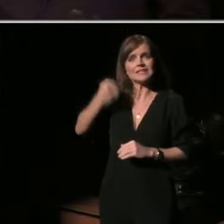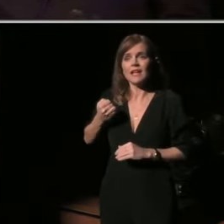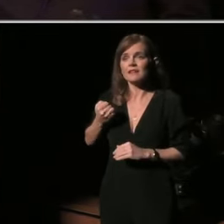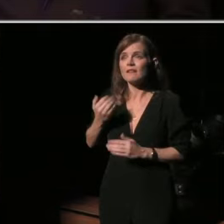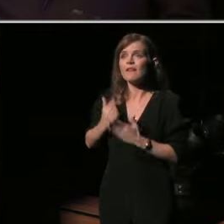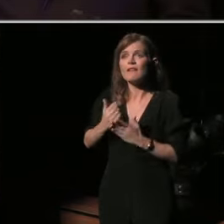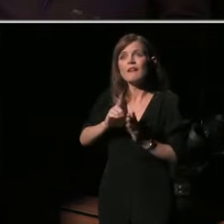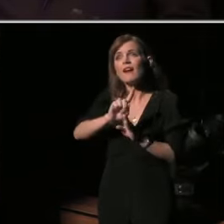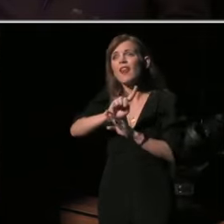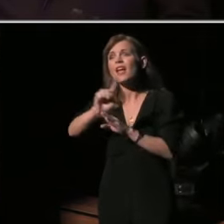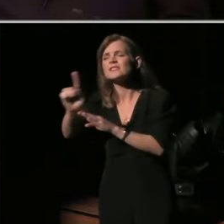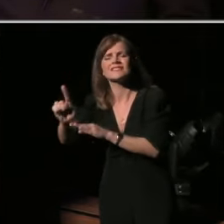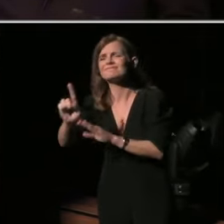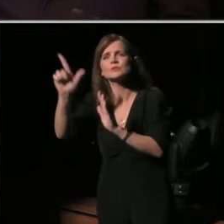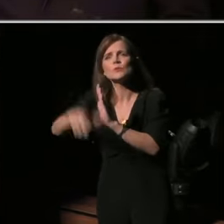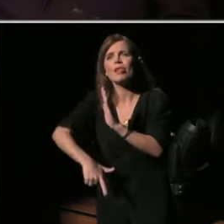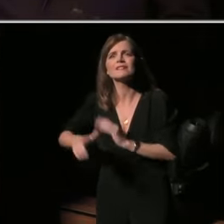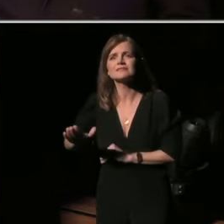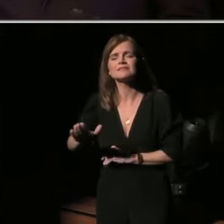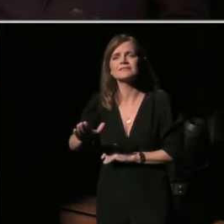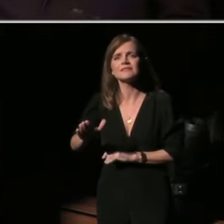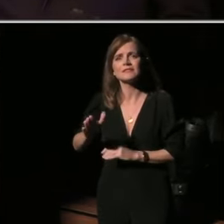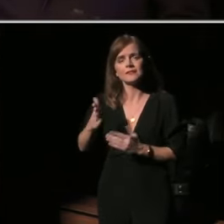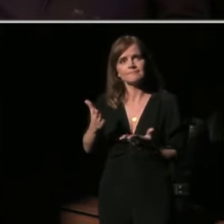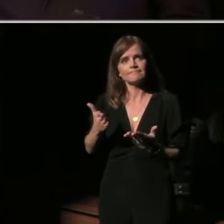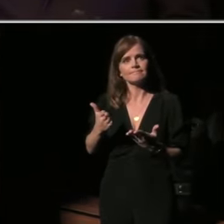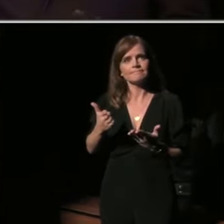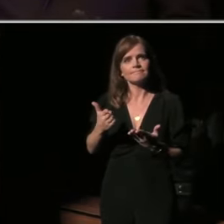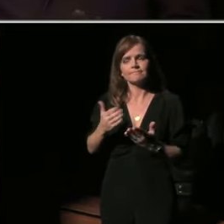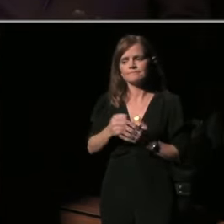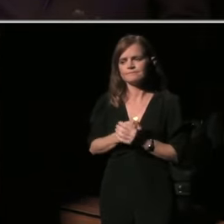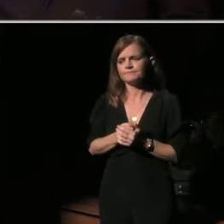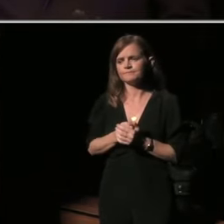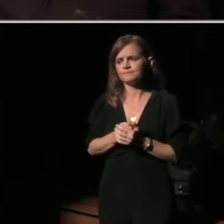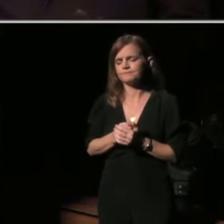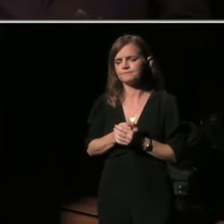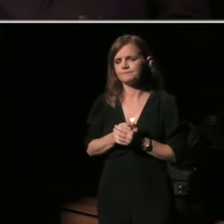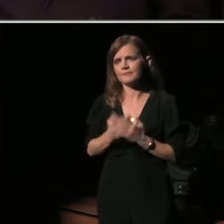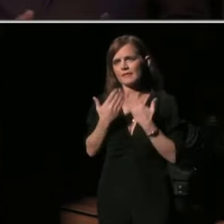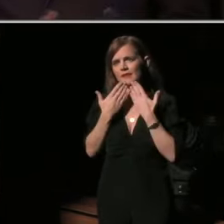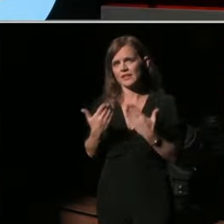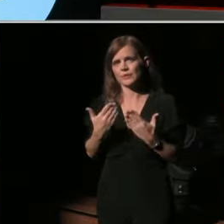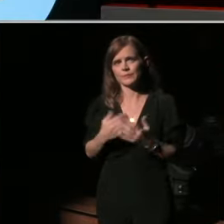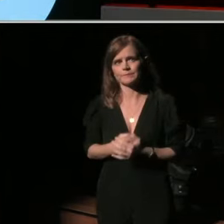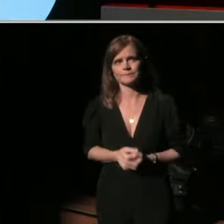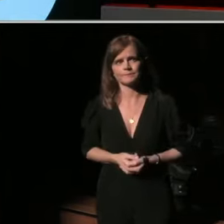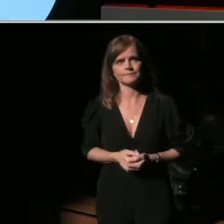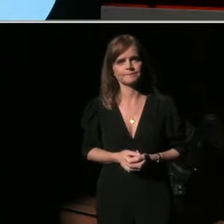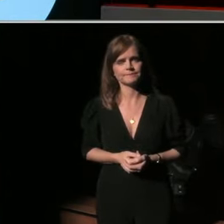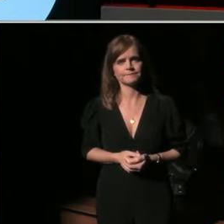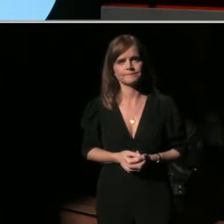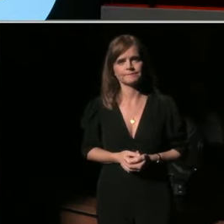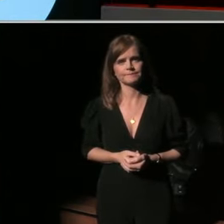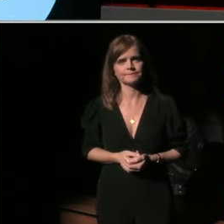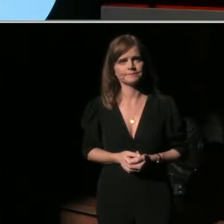too late. With respect, RFF Fatemi. Thank you.